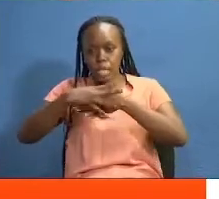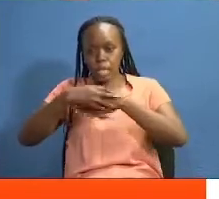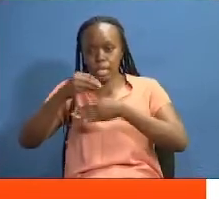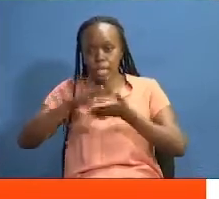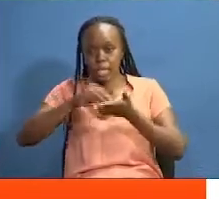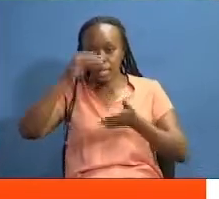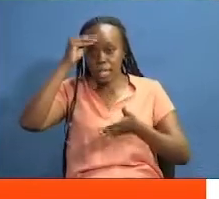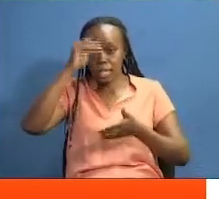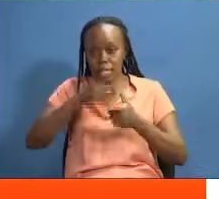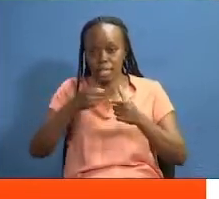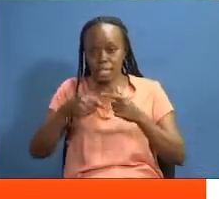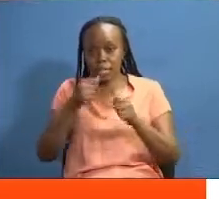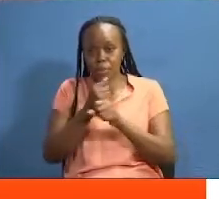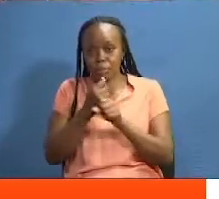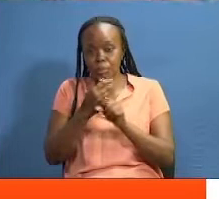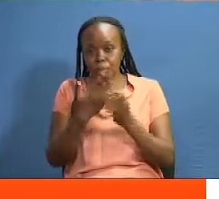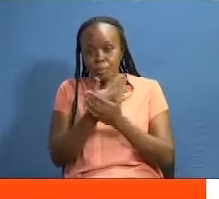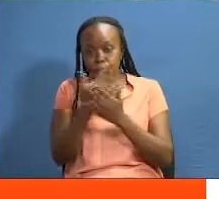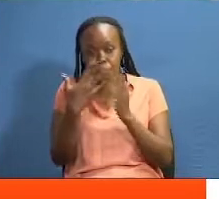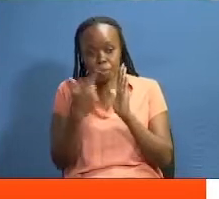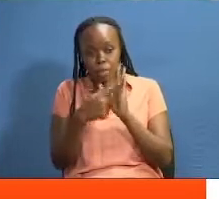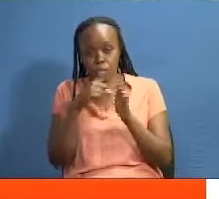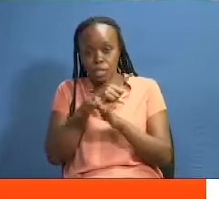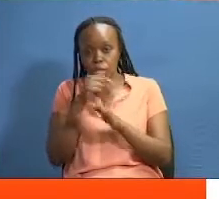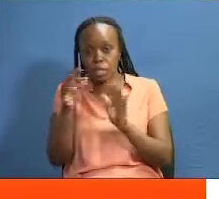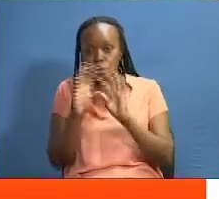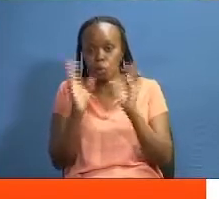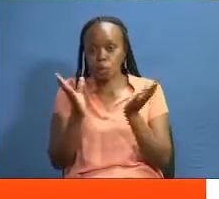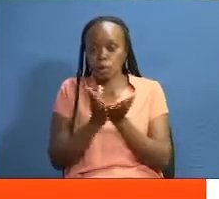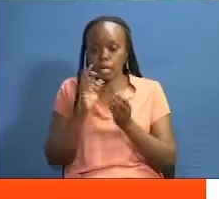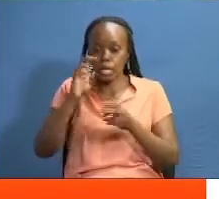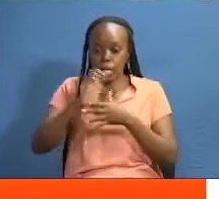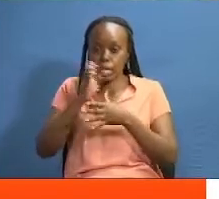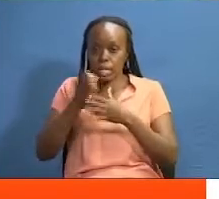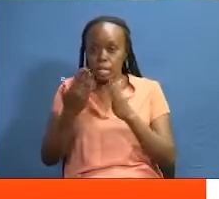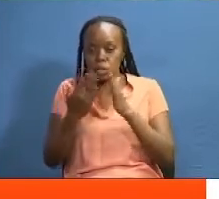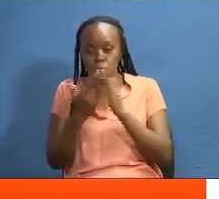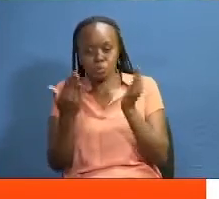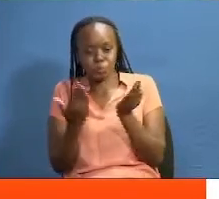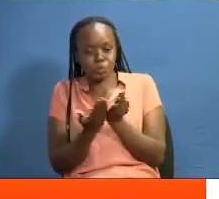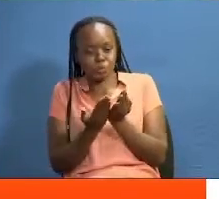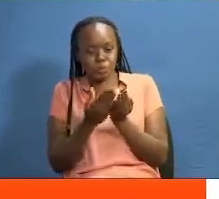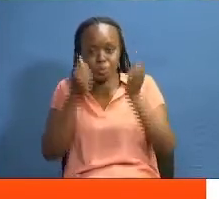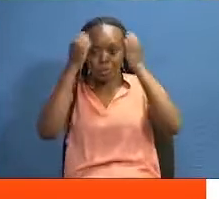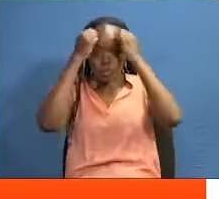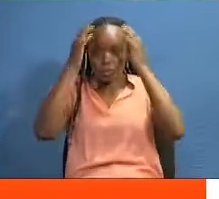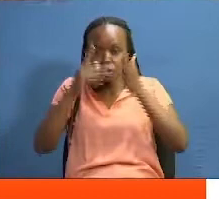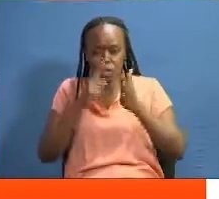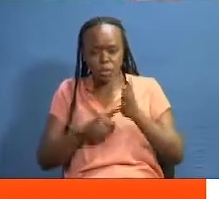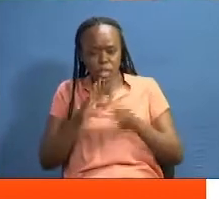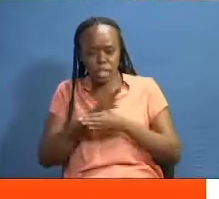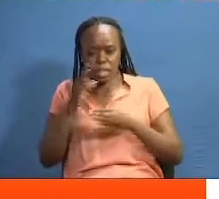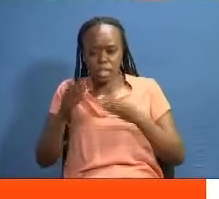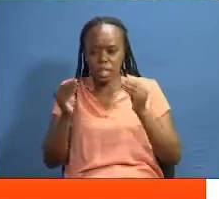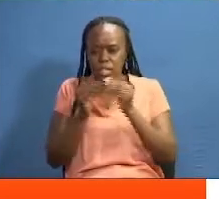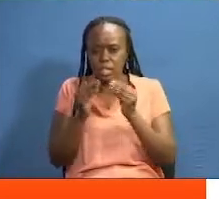night, and then making notes. Interesting. When I go to class, I don't even need to open a book. And the students were like, what? We have never